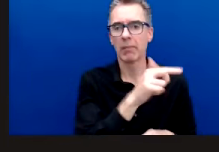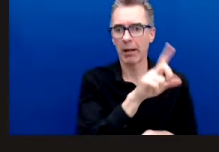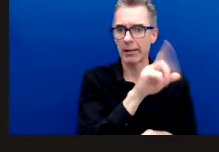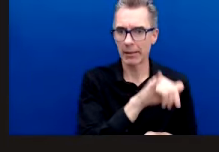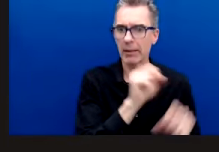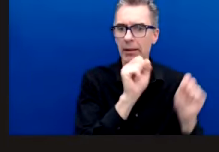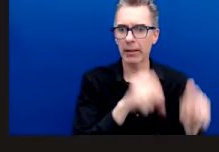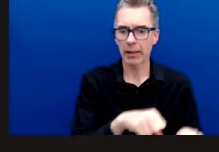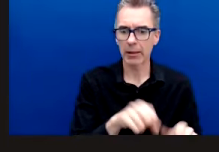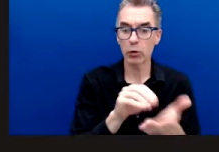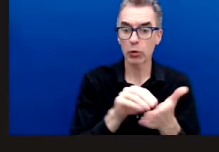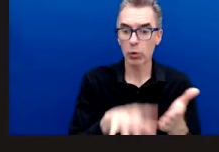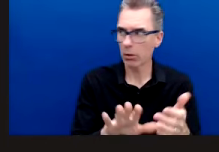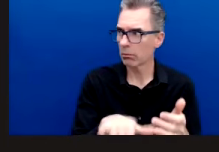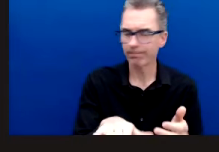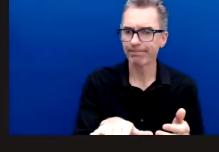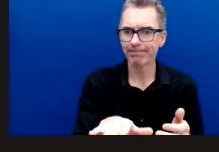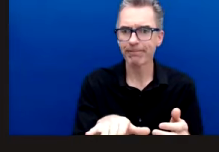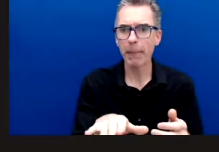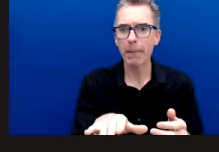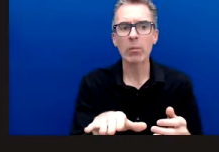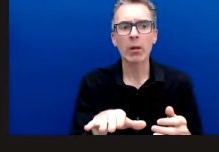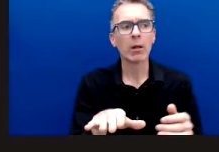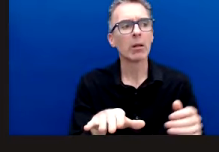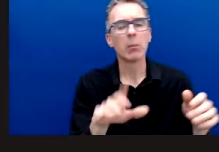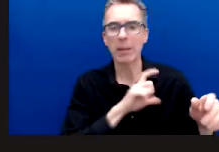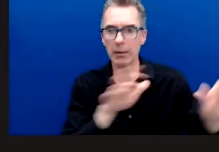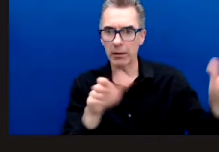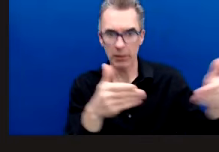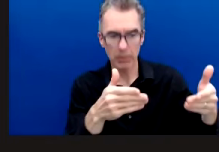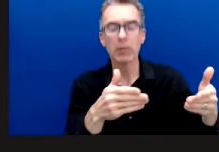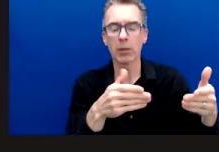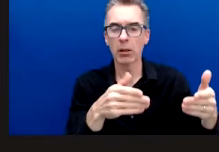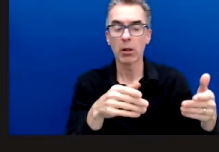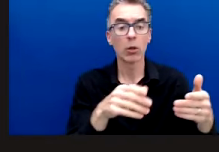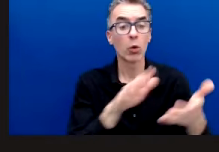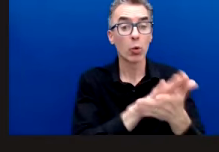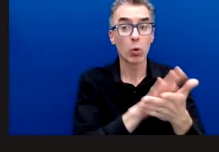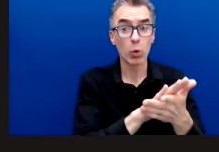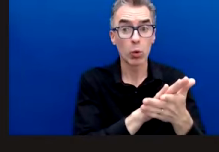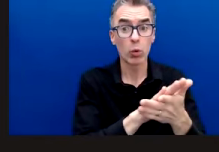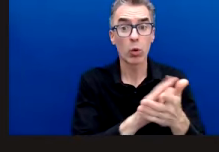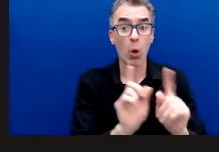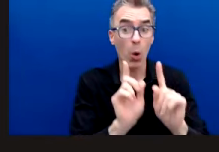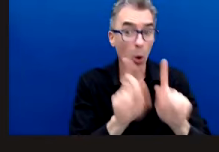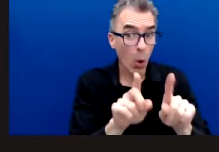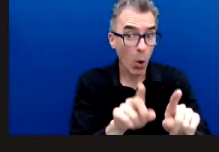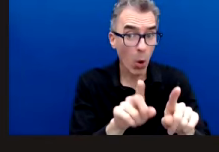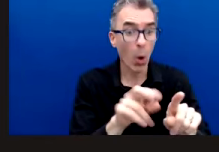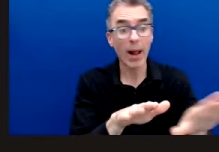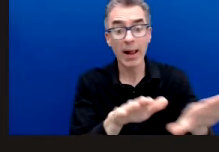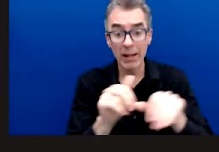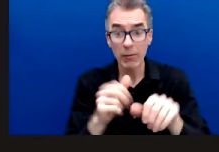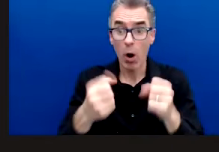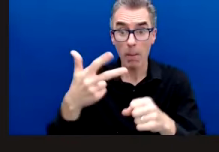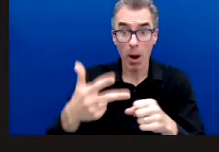the student with police to get police escorts to and from to their car or to class. We want to